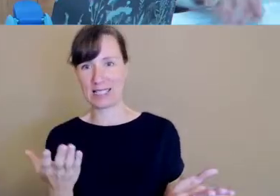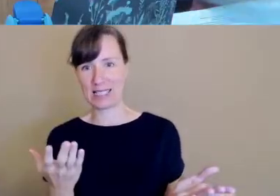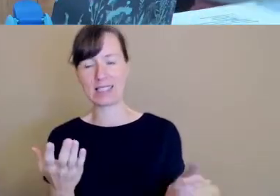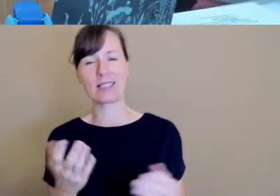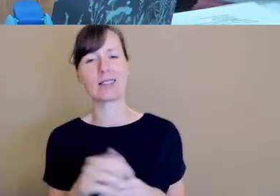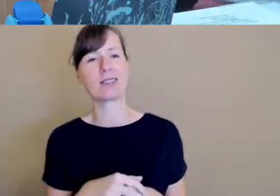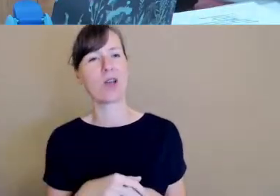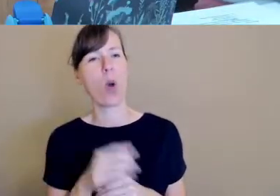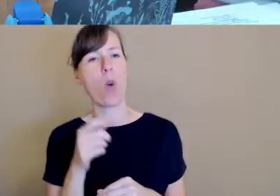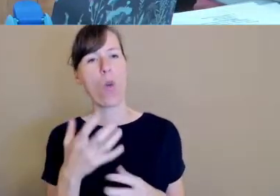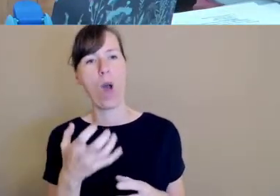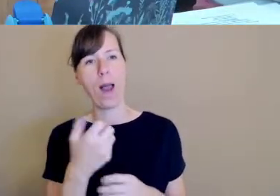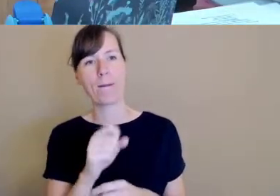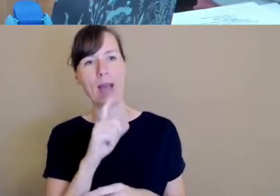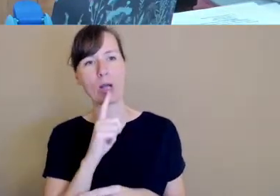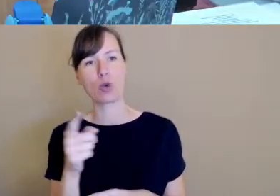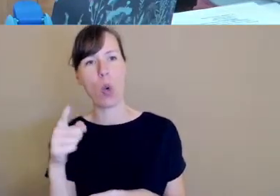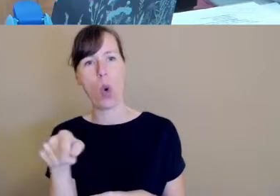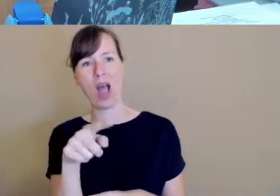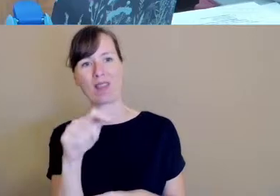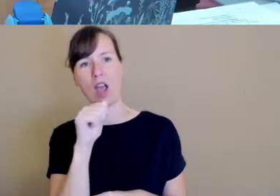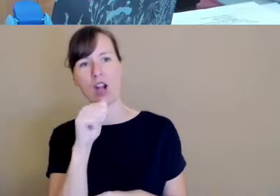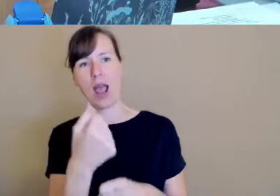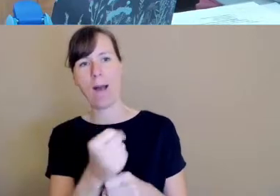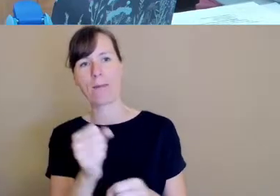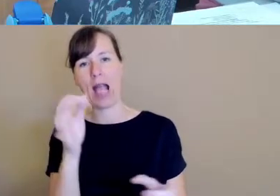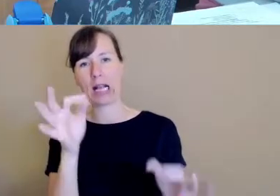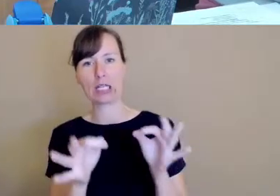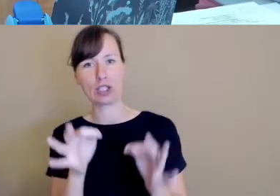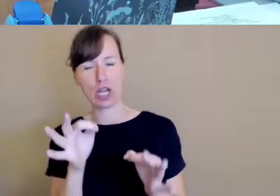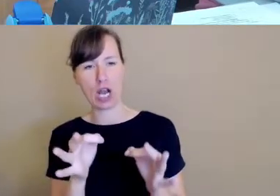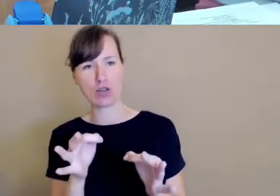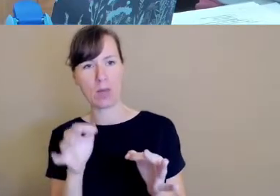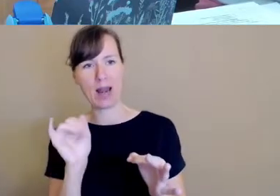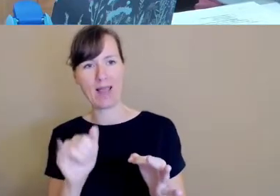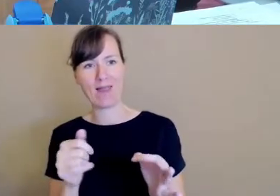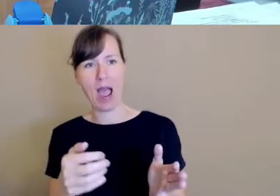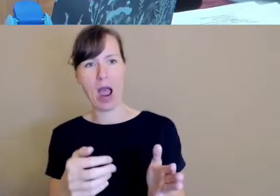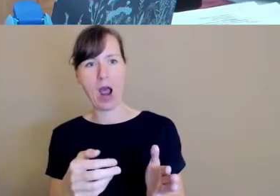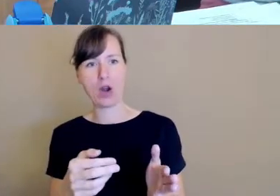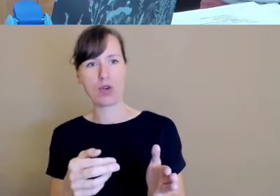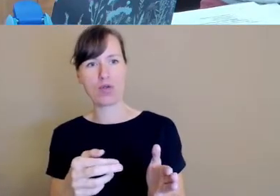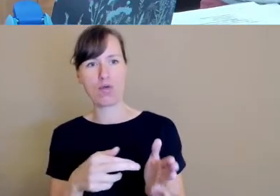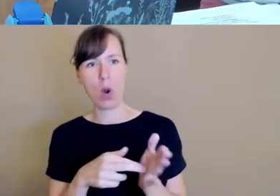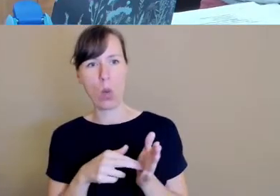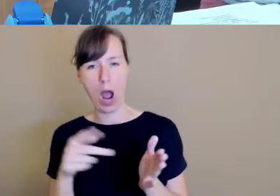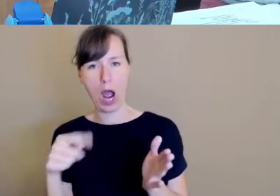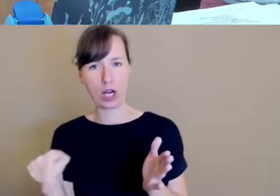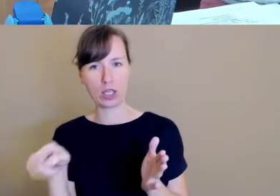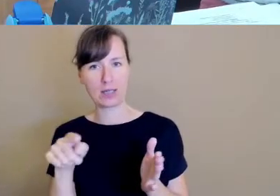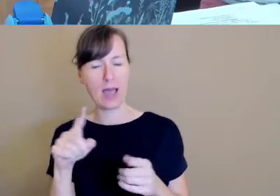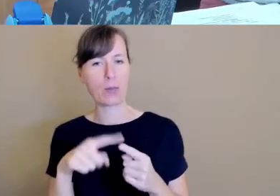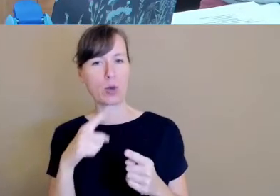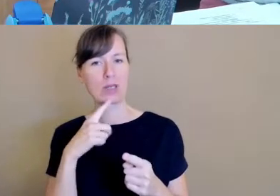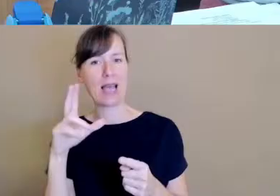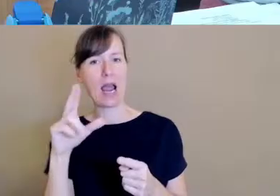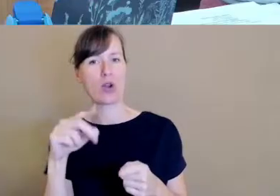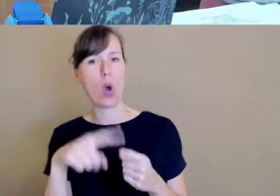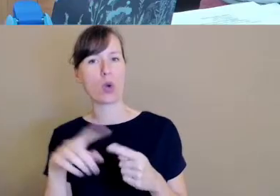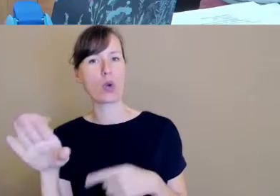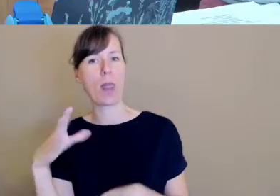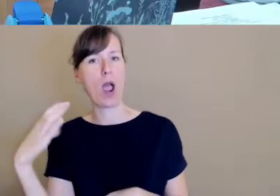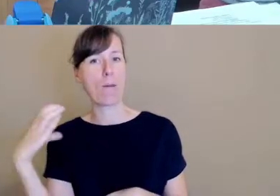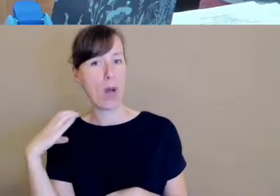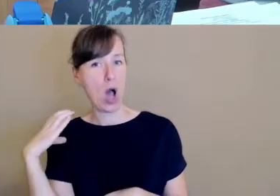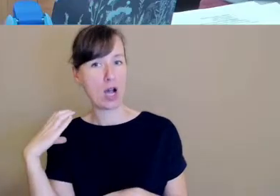sure is that they're not making judgment calls that would require them to say no to their boss in a